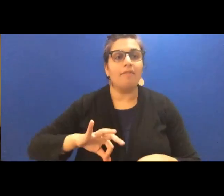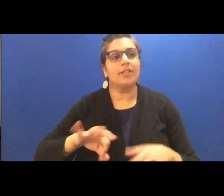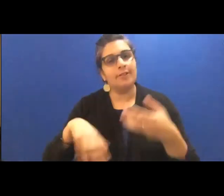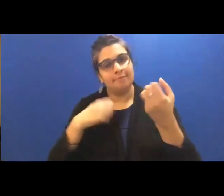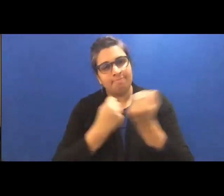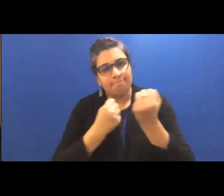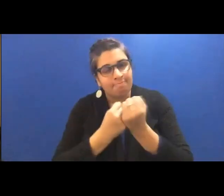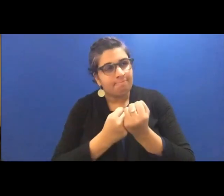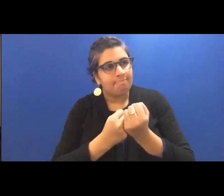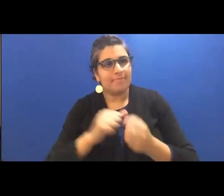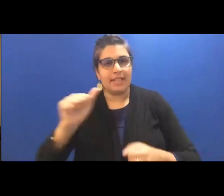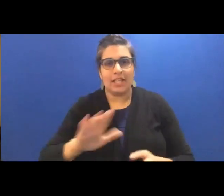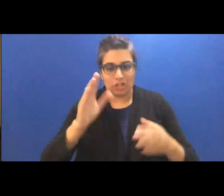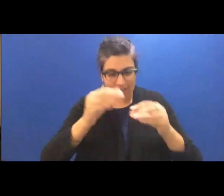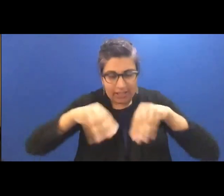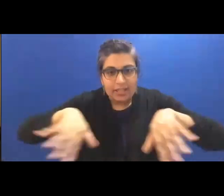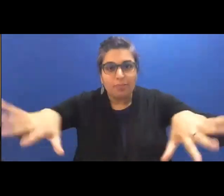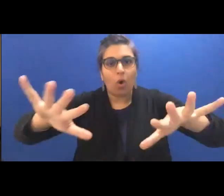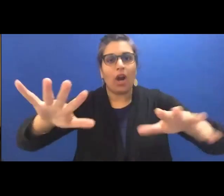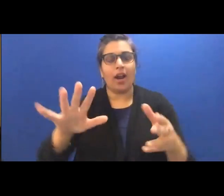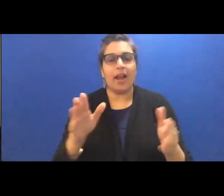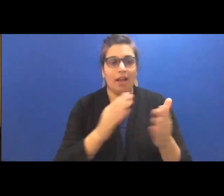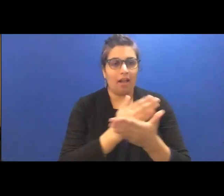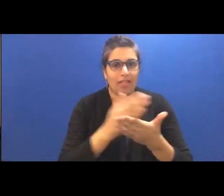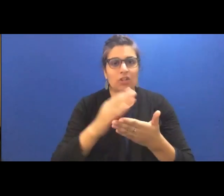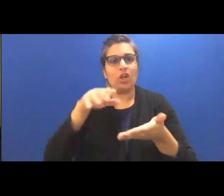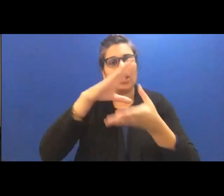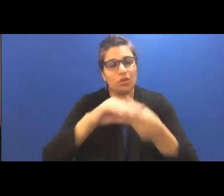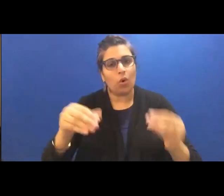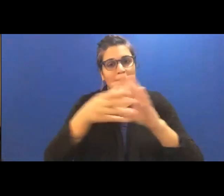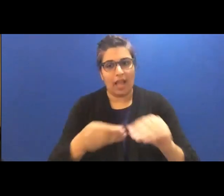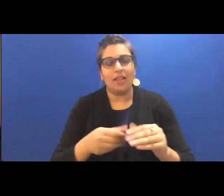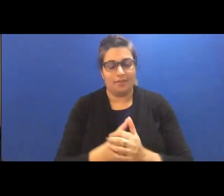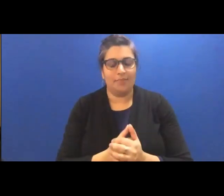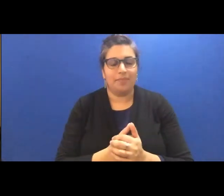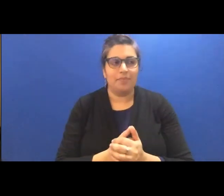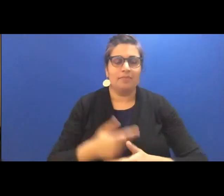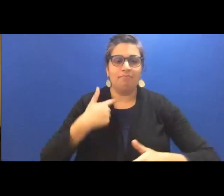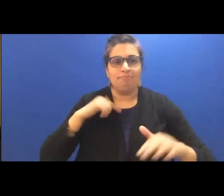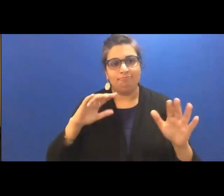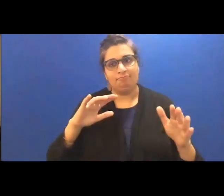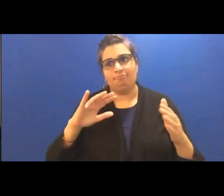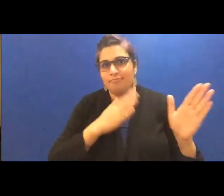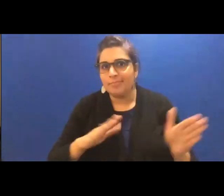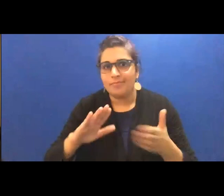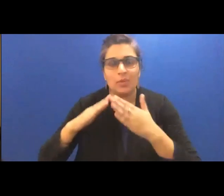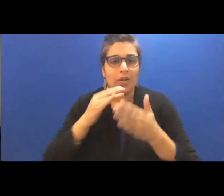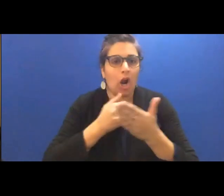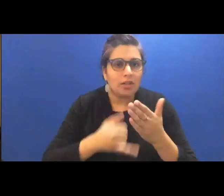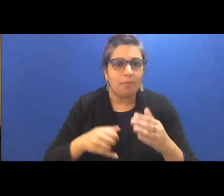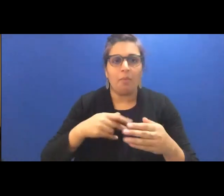diasporic literature and storytelling. We hold frequent conversations like this one, organize community arts programming in New York